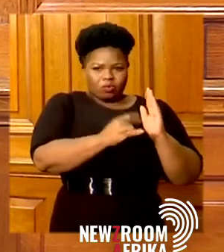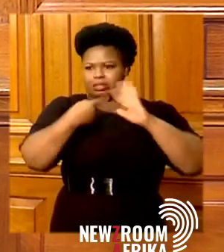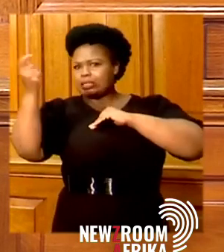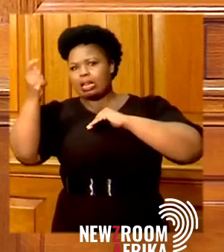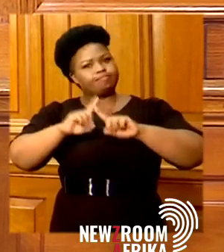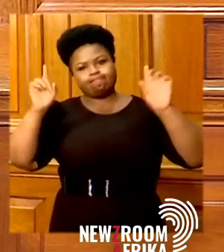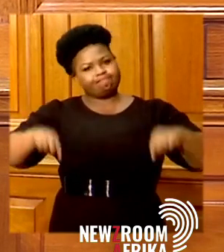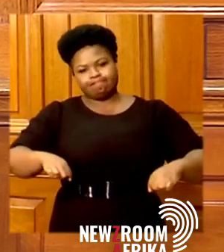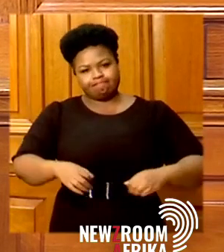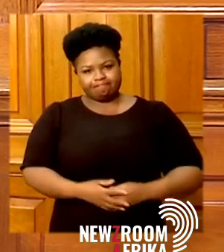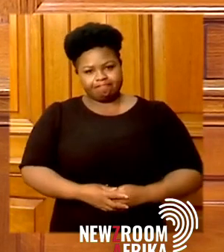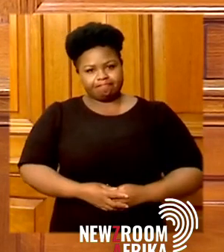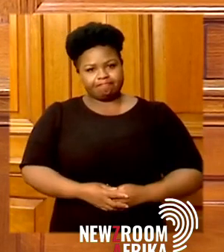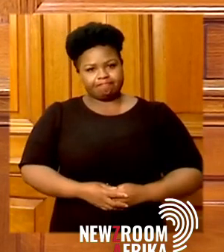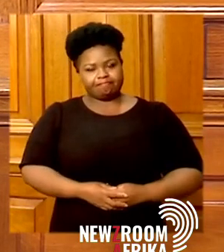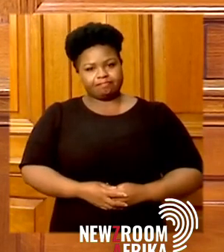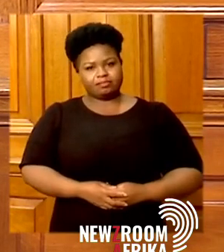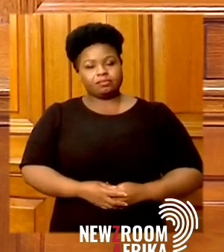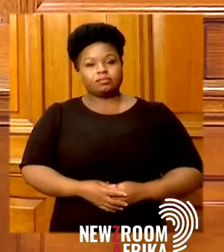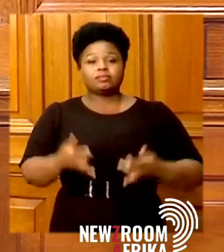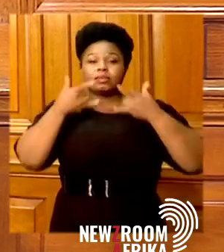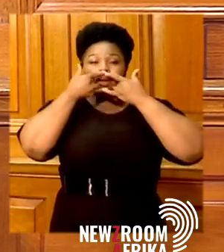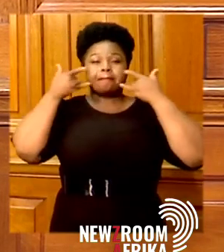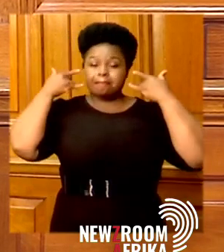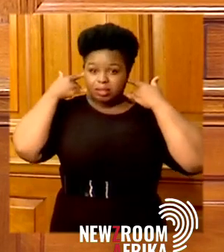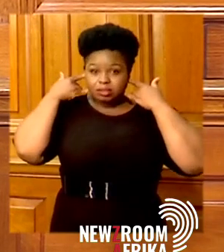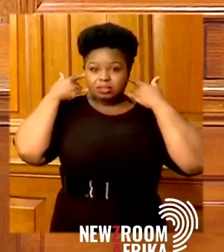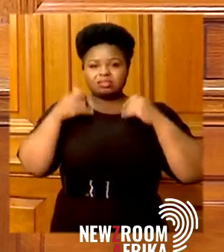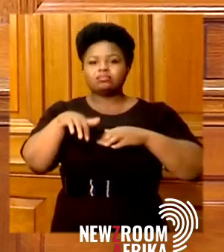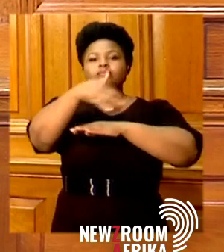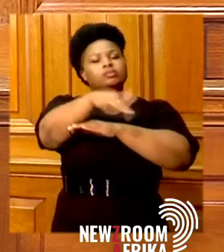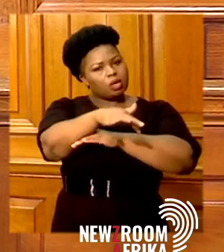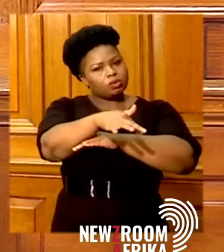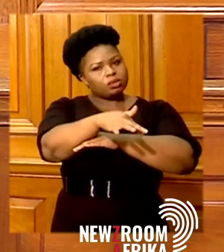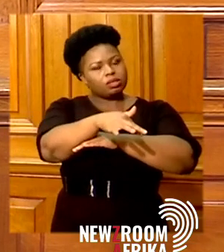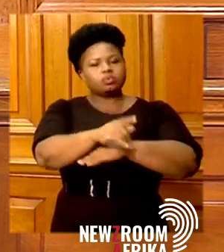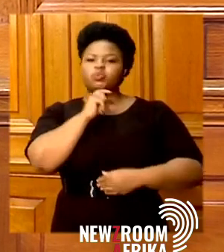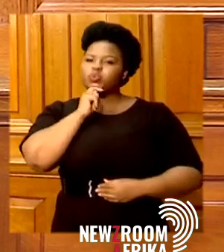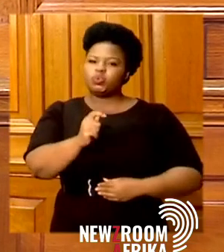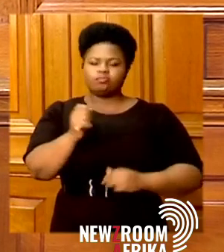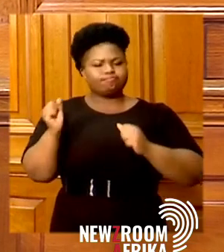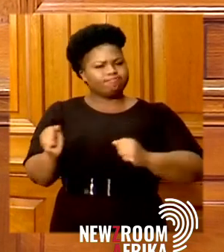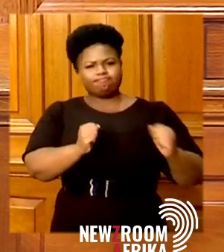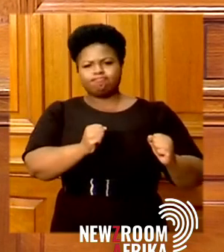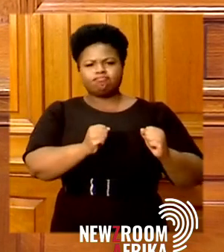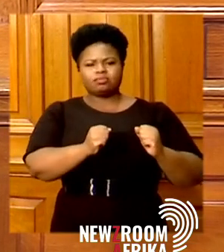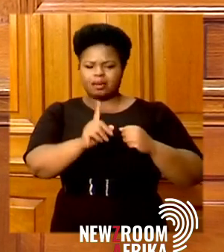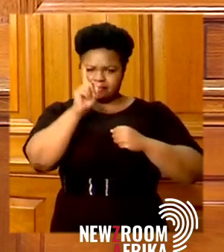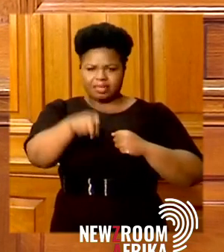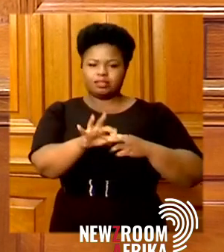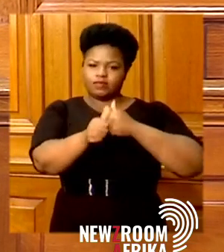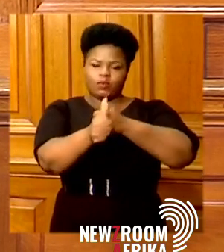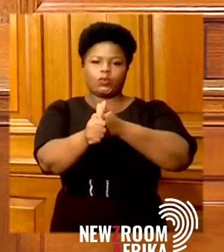curfew. The wearing of masks in public places is still mandatory, in other